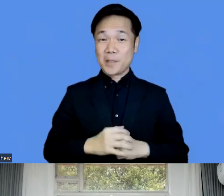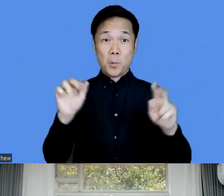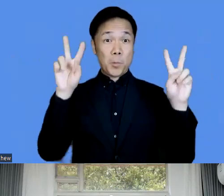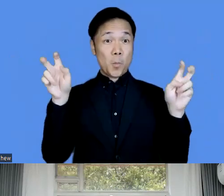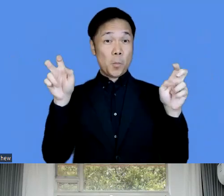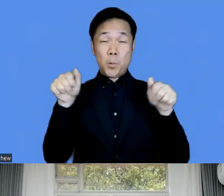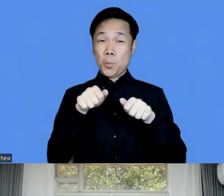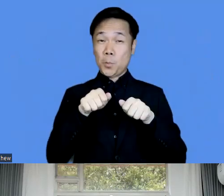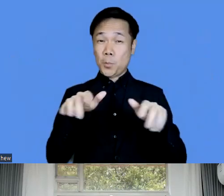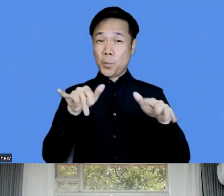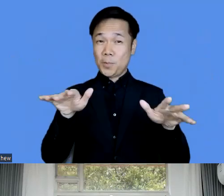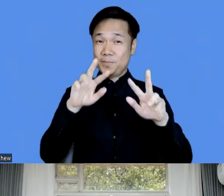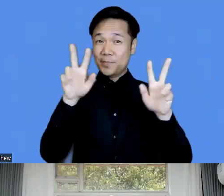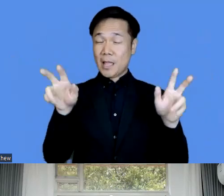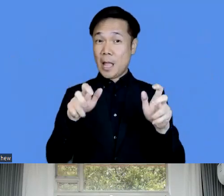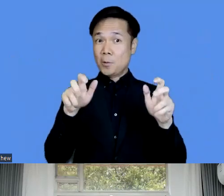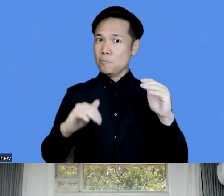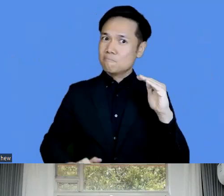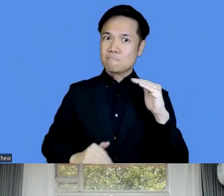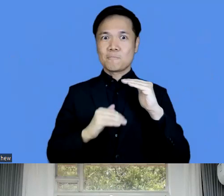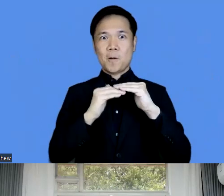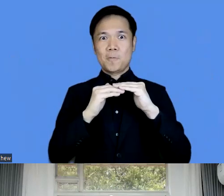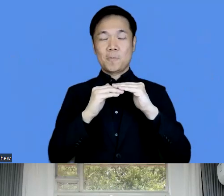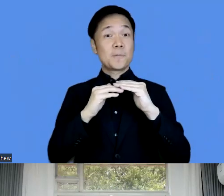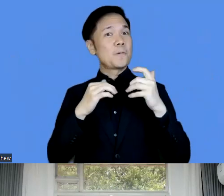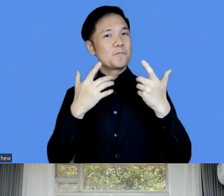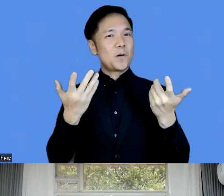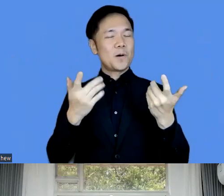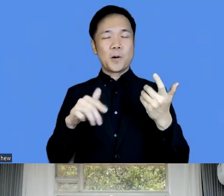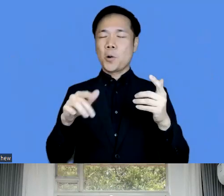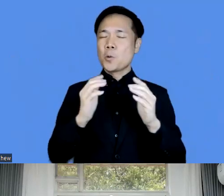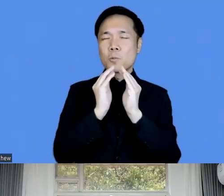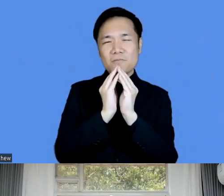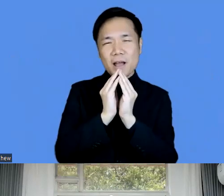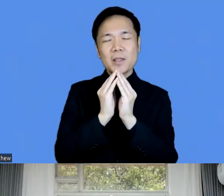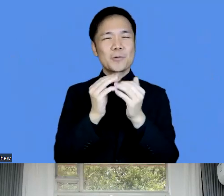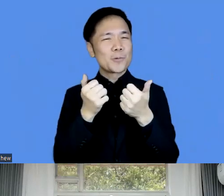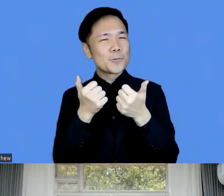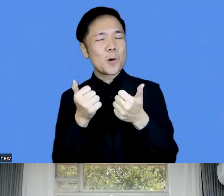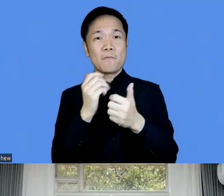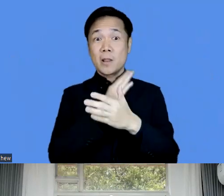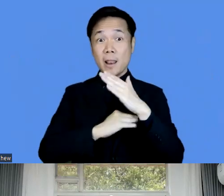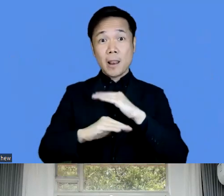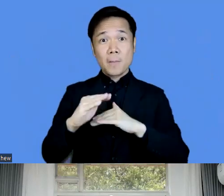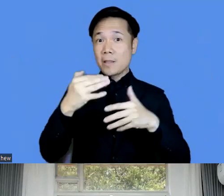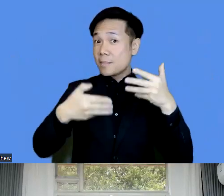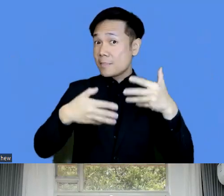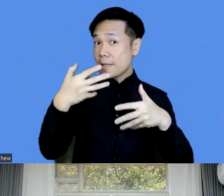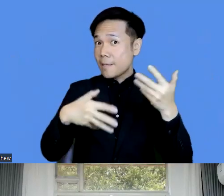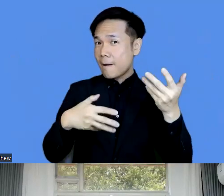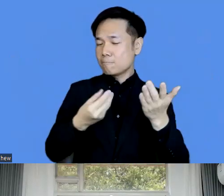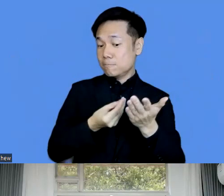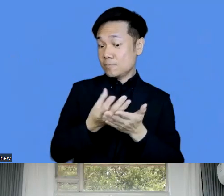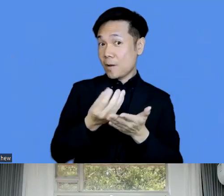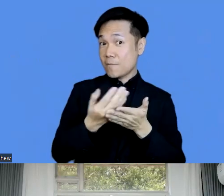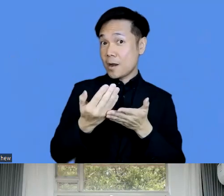webinar, Maximizing the Use and Value of Disability Data and Data Partnership